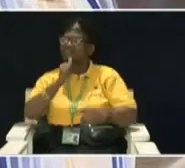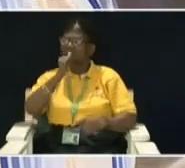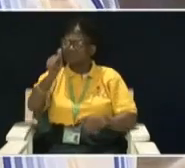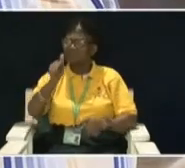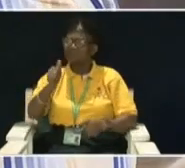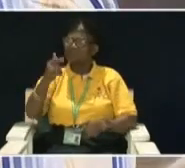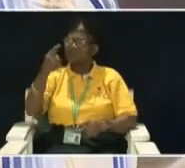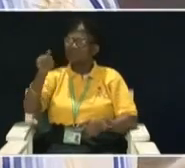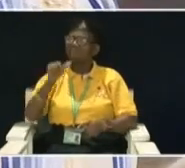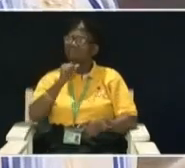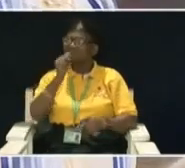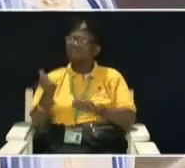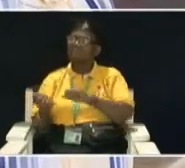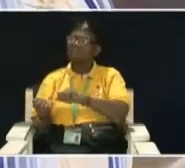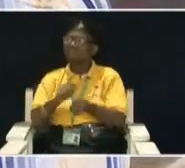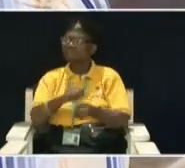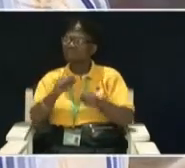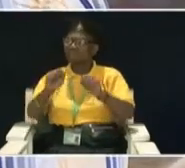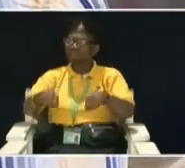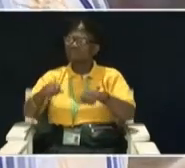the unchangeable changer,